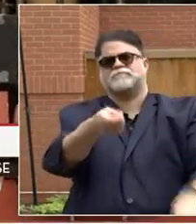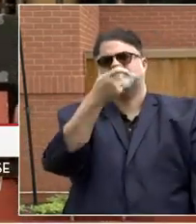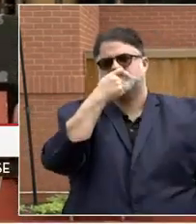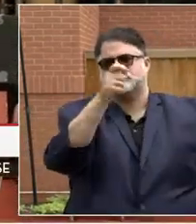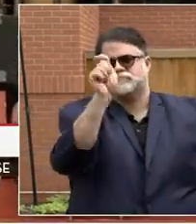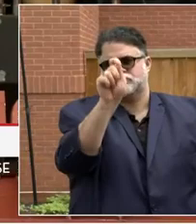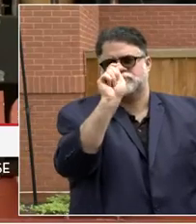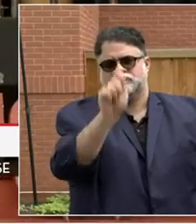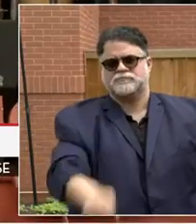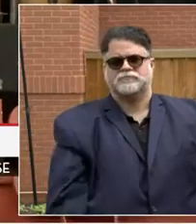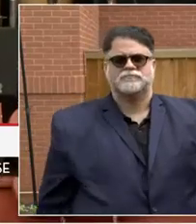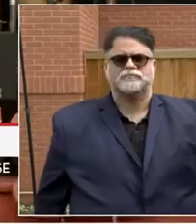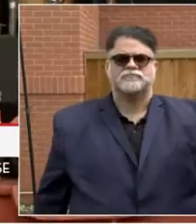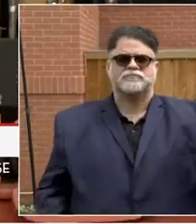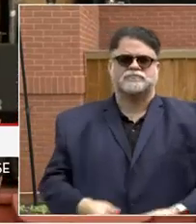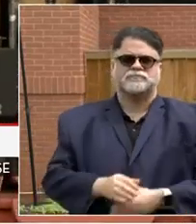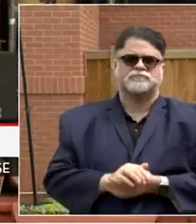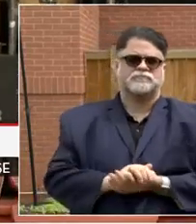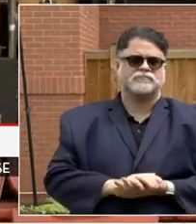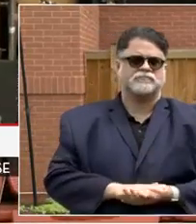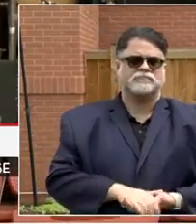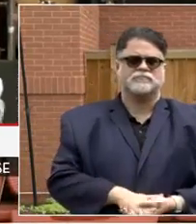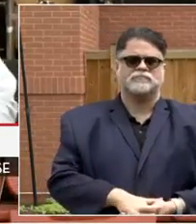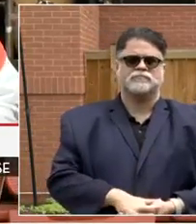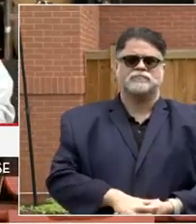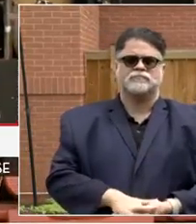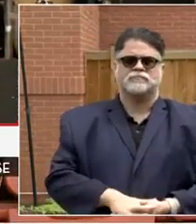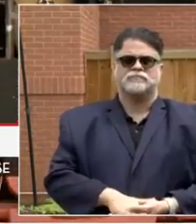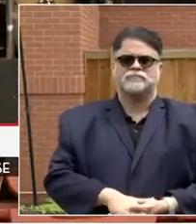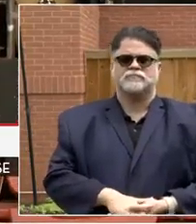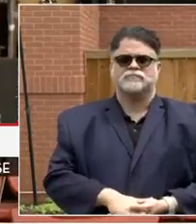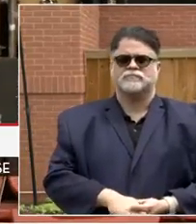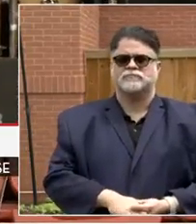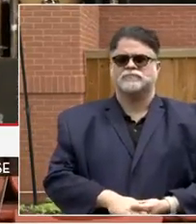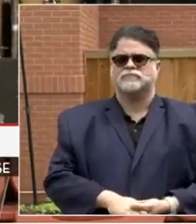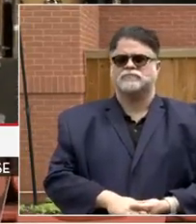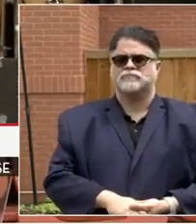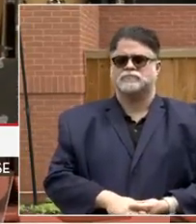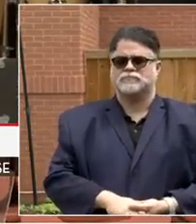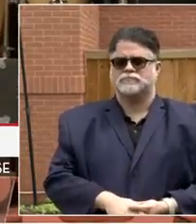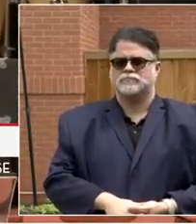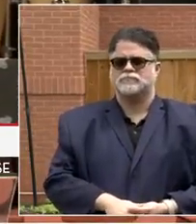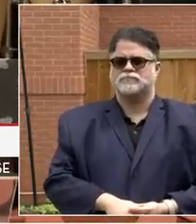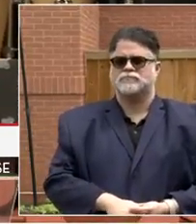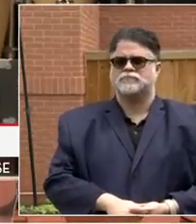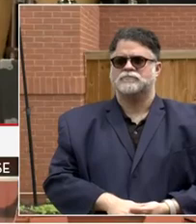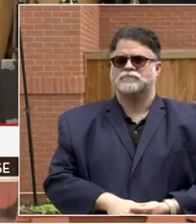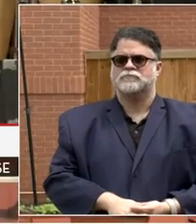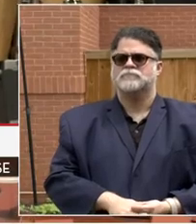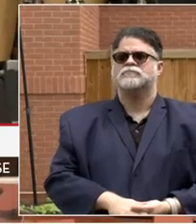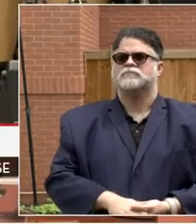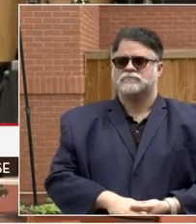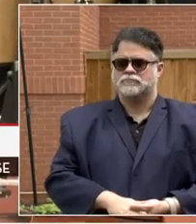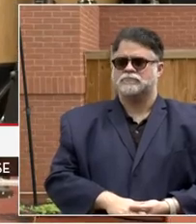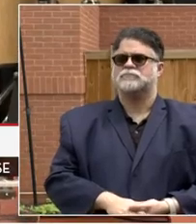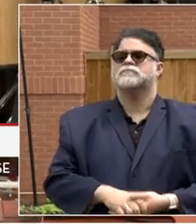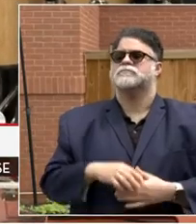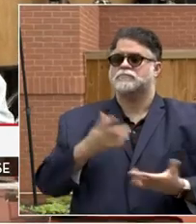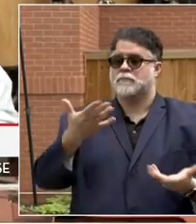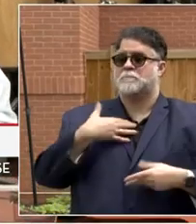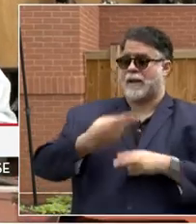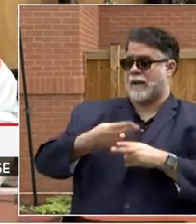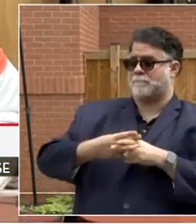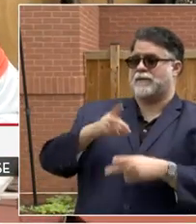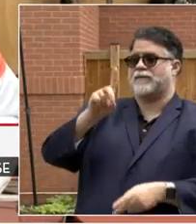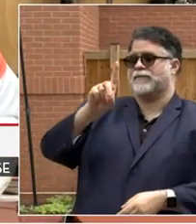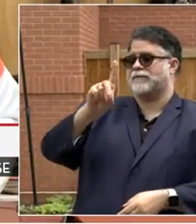Thank you, Linda. Good morning, everyone. My name is Delano Hunter, and I'm proud to serve as